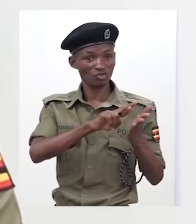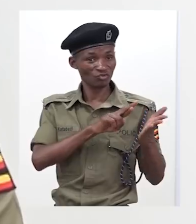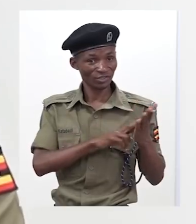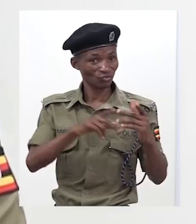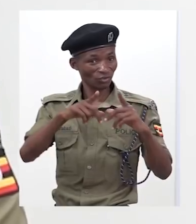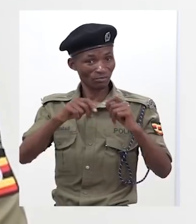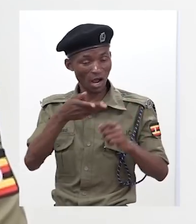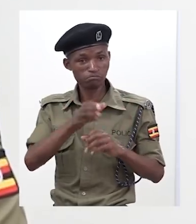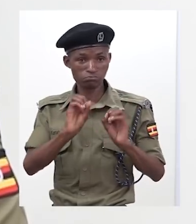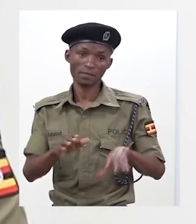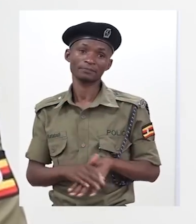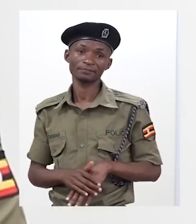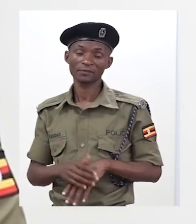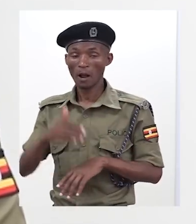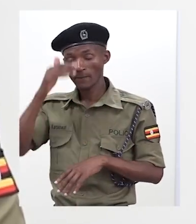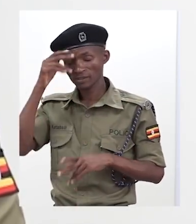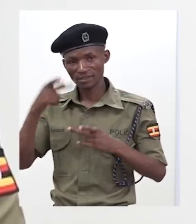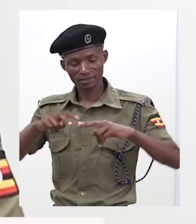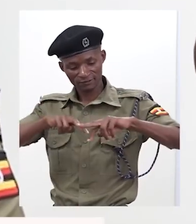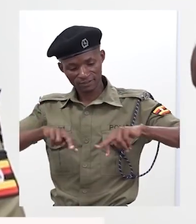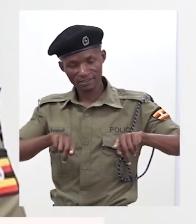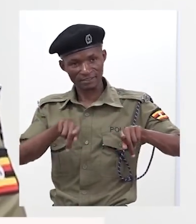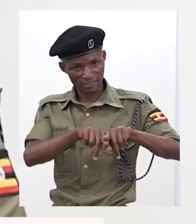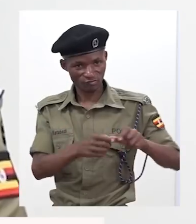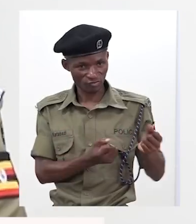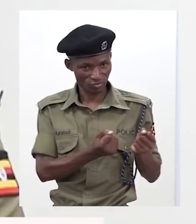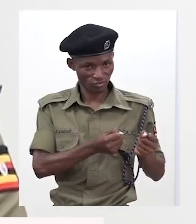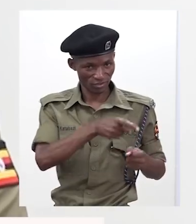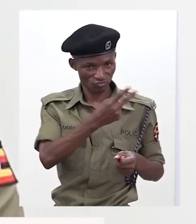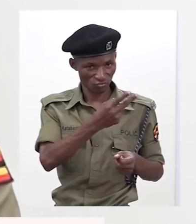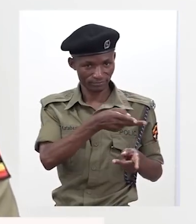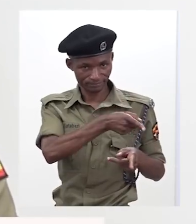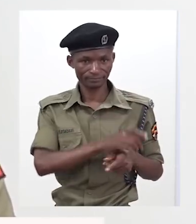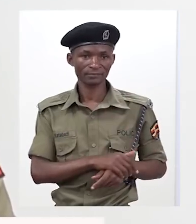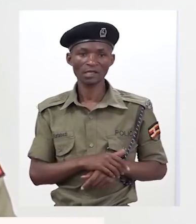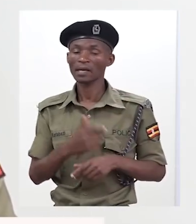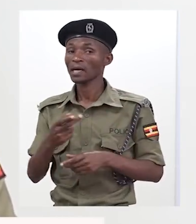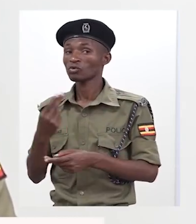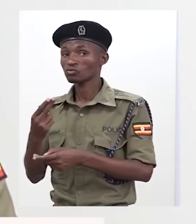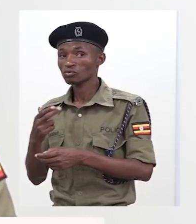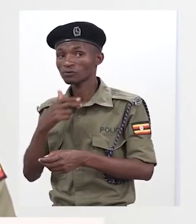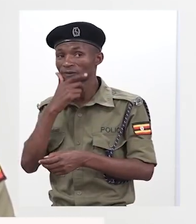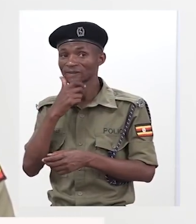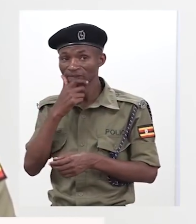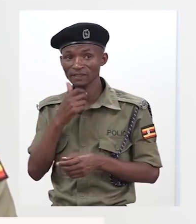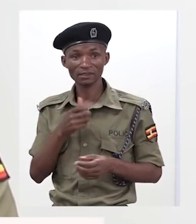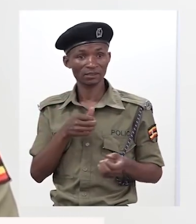also investigating. So far, four suspects are in custody, including the